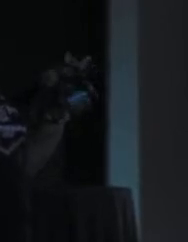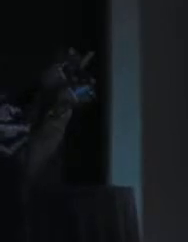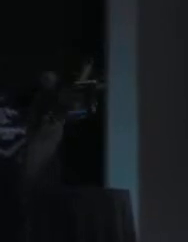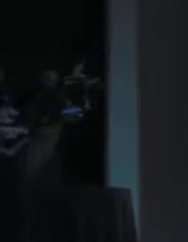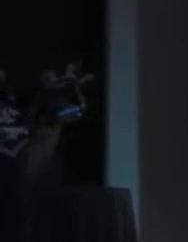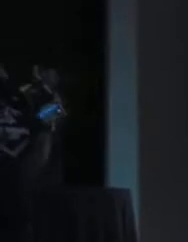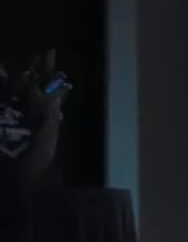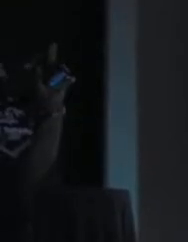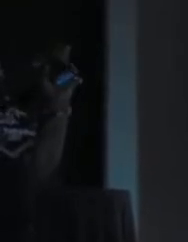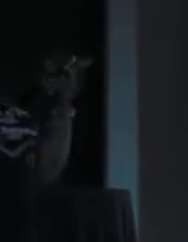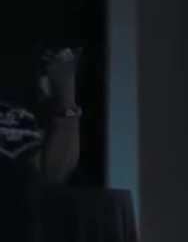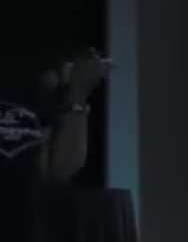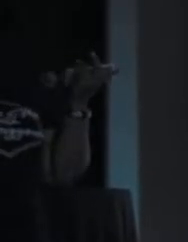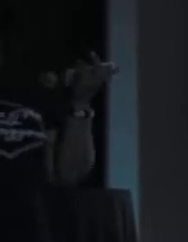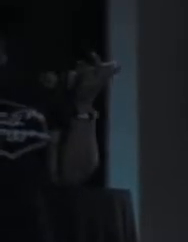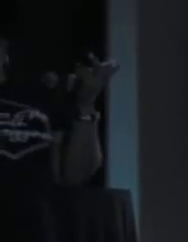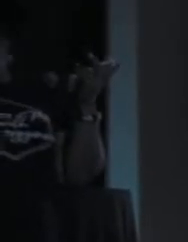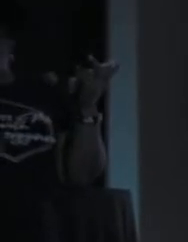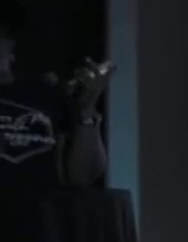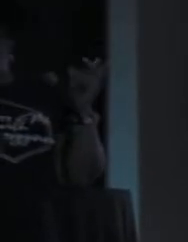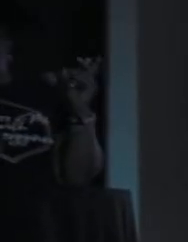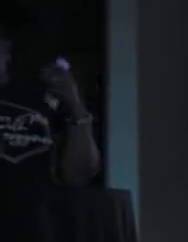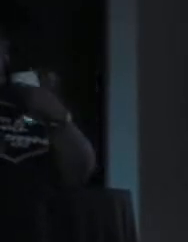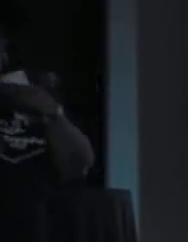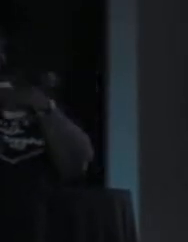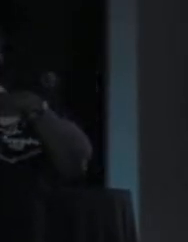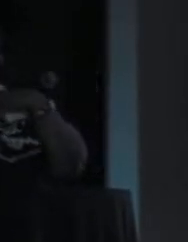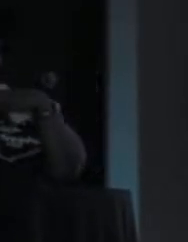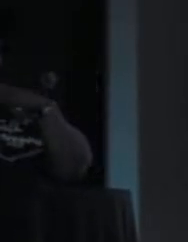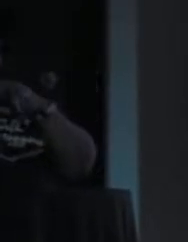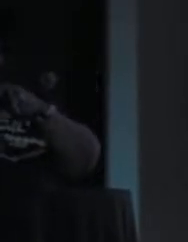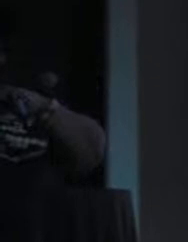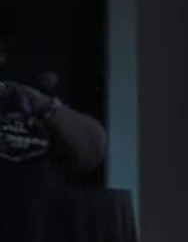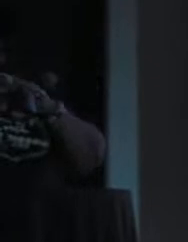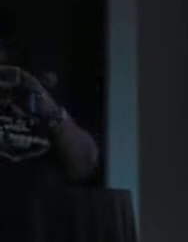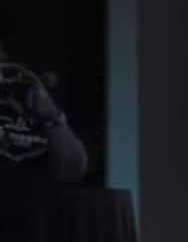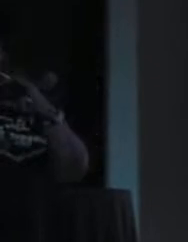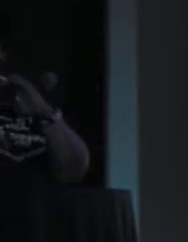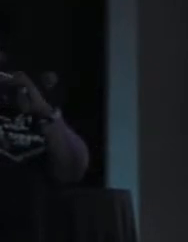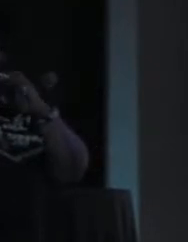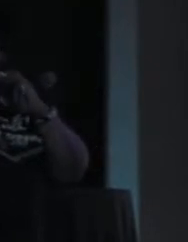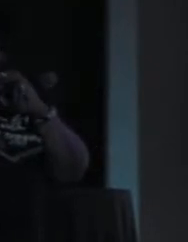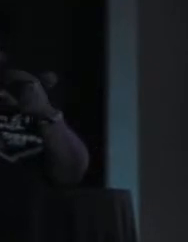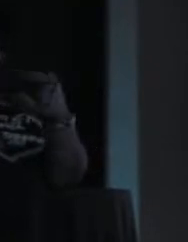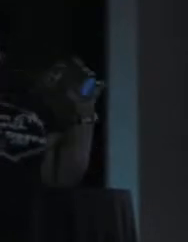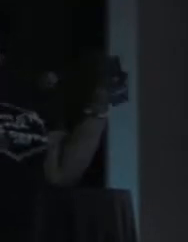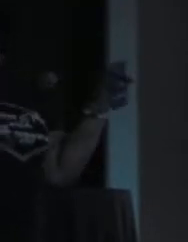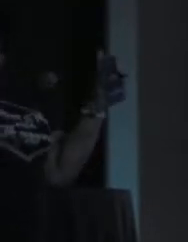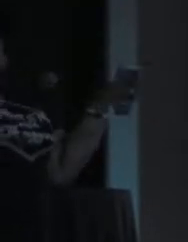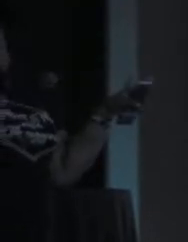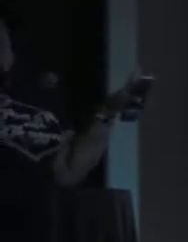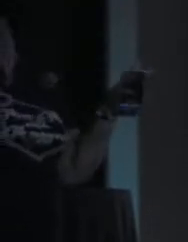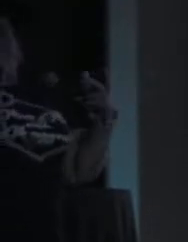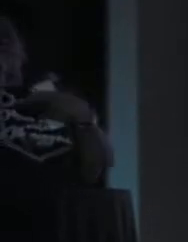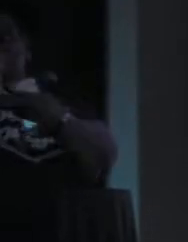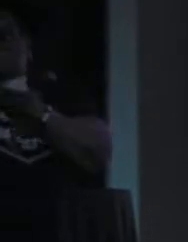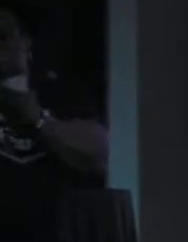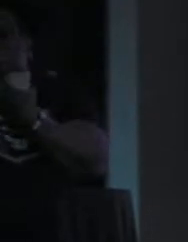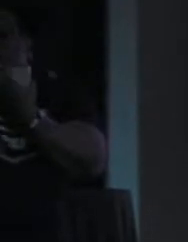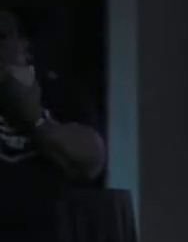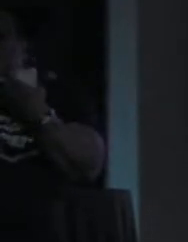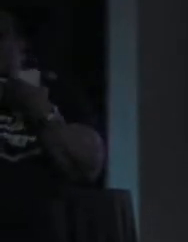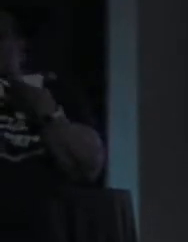just to make us all vanish. I suggest they put our flag on a whole nother planet. So the first person who can let me know who said one of these